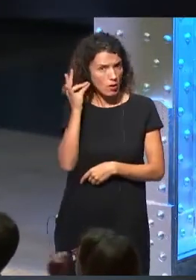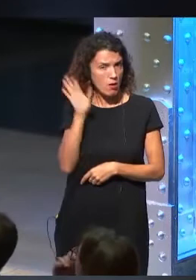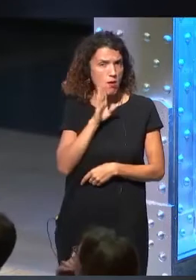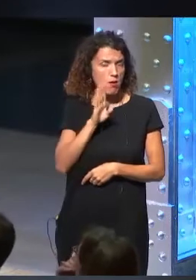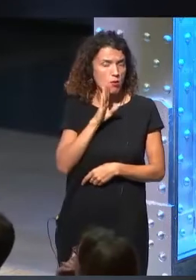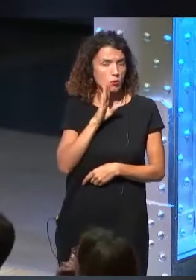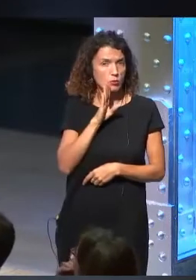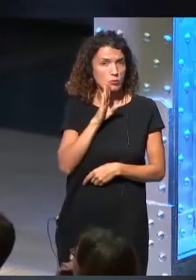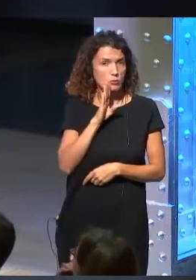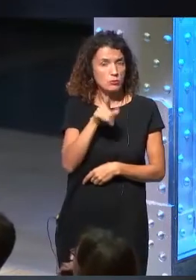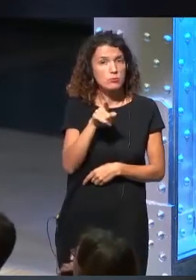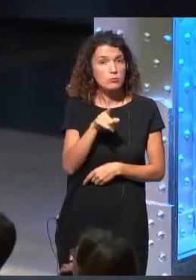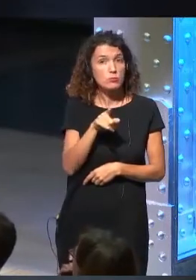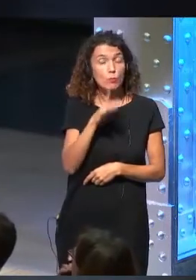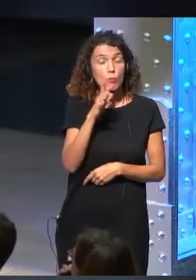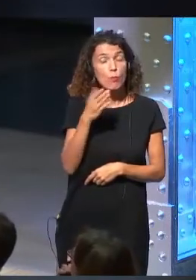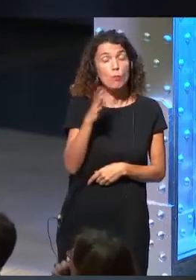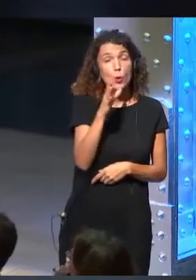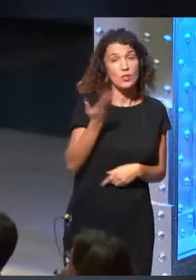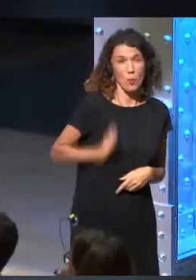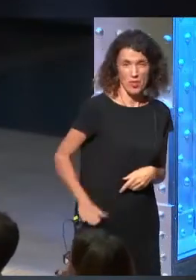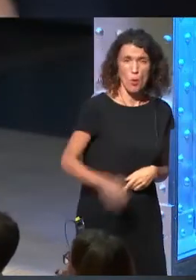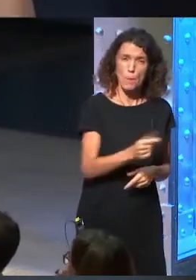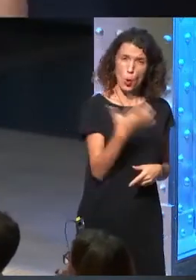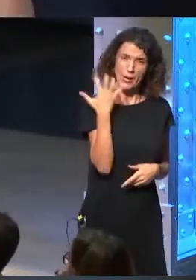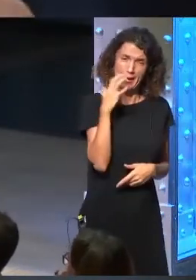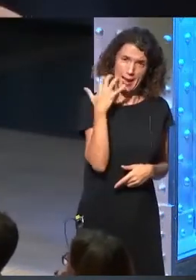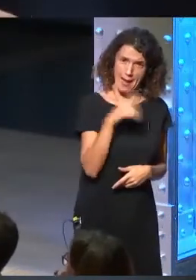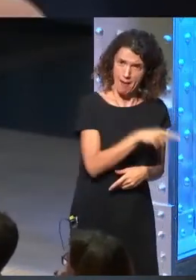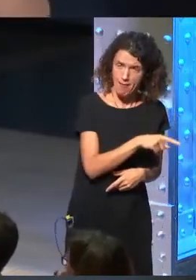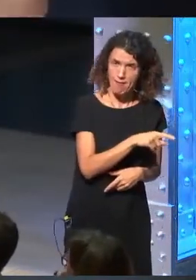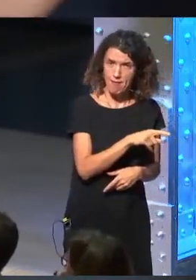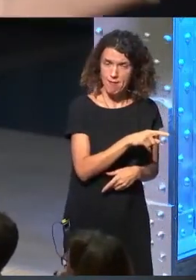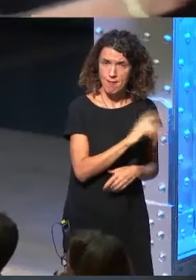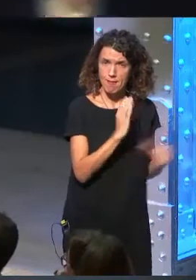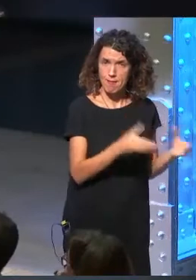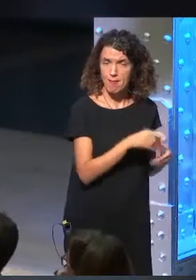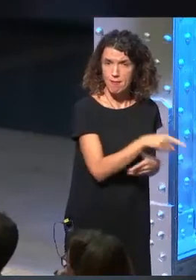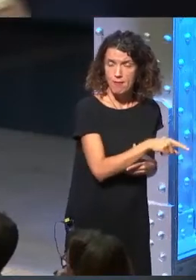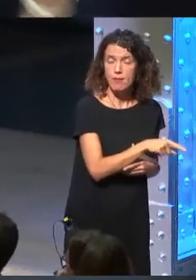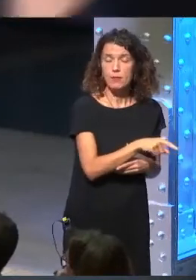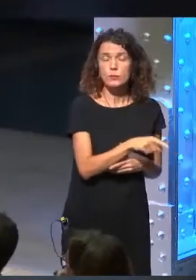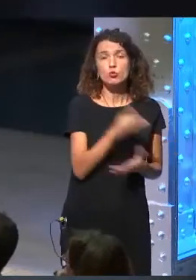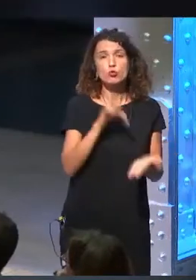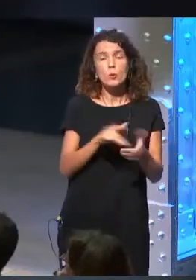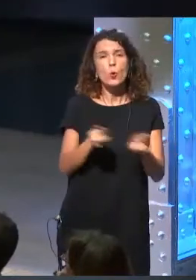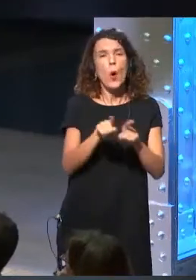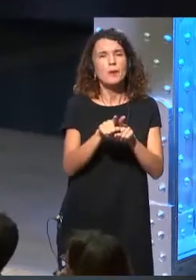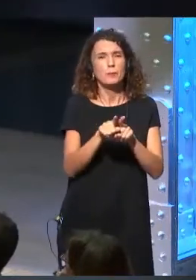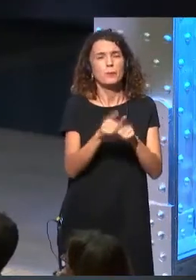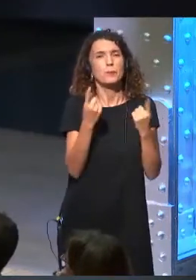and this is why the Amazons are so weird, to go back to them, everything we know about the kind of binary coding of